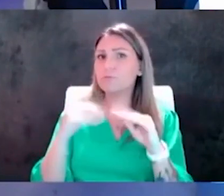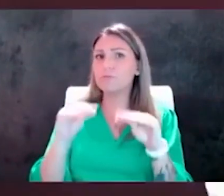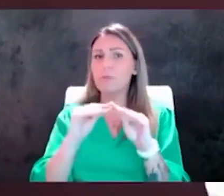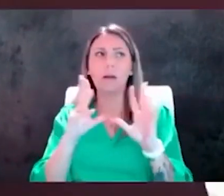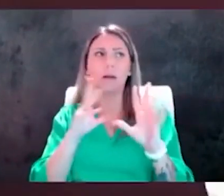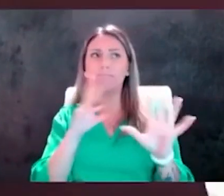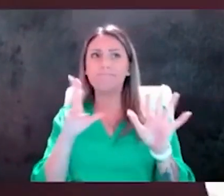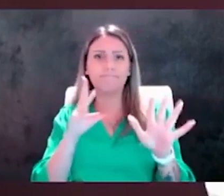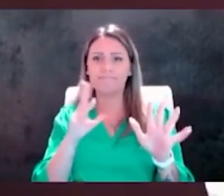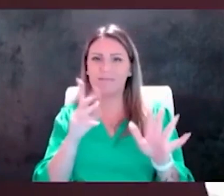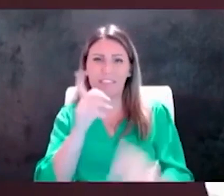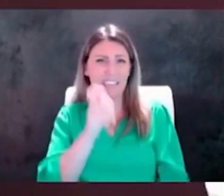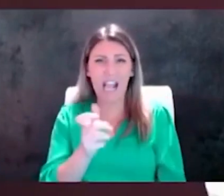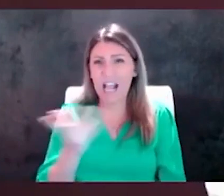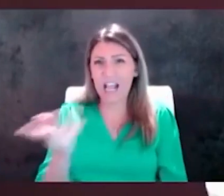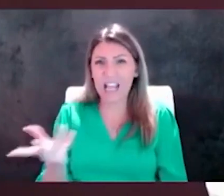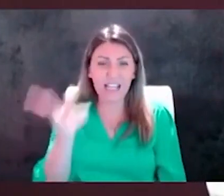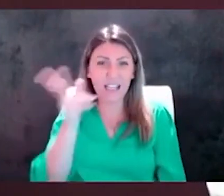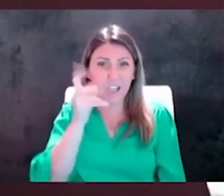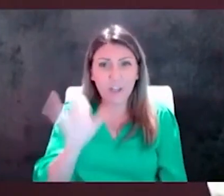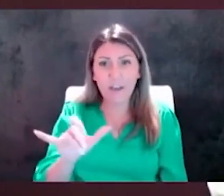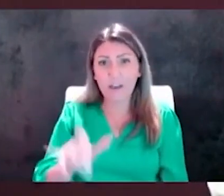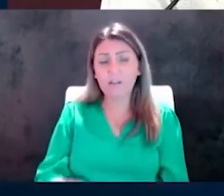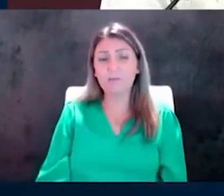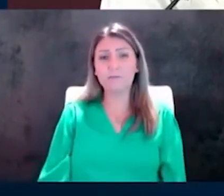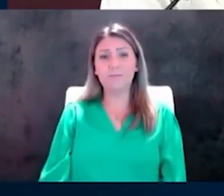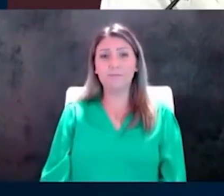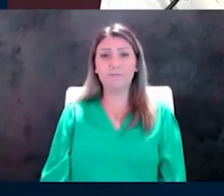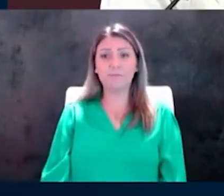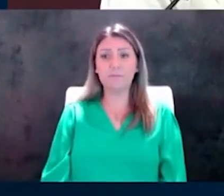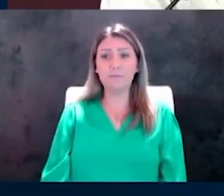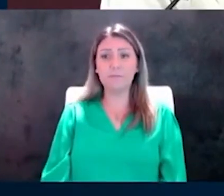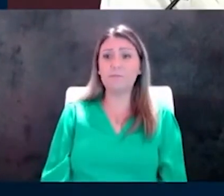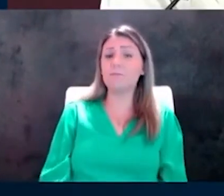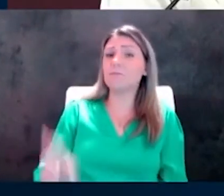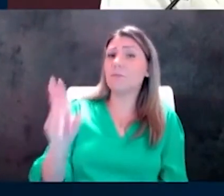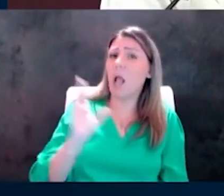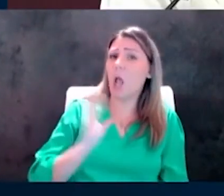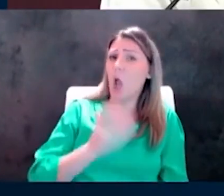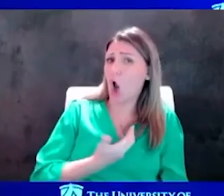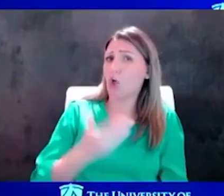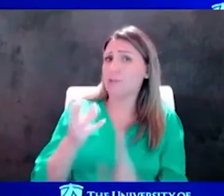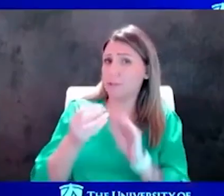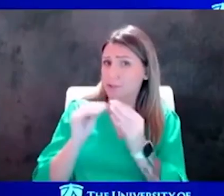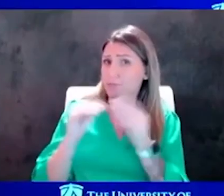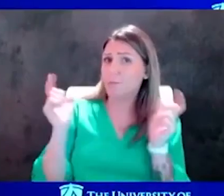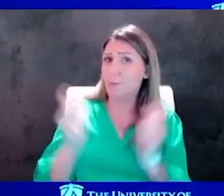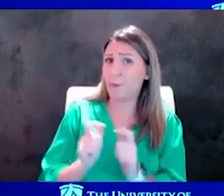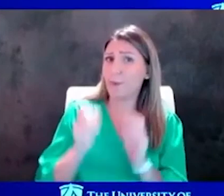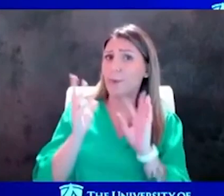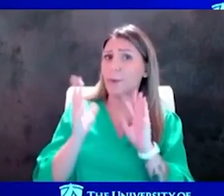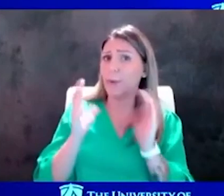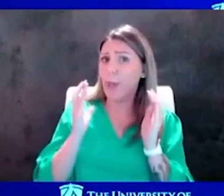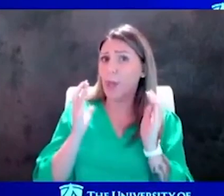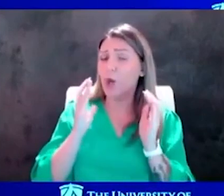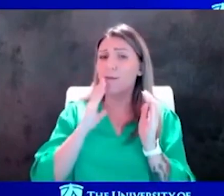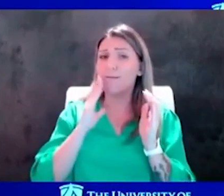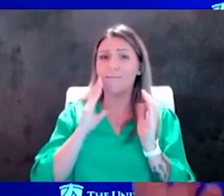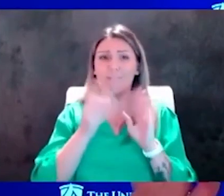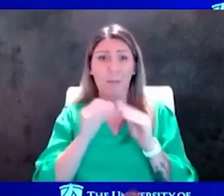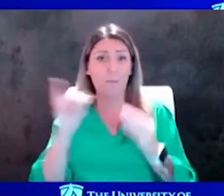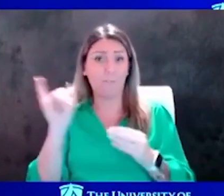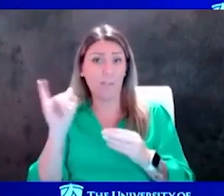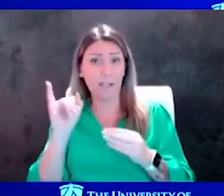Yeah, I'm not hearing that. And I was going to say, our N is pretty small. Our number is pretty small compared to the number of infections out there, but we have